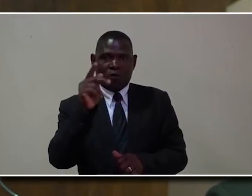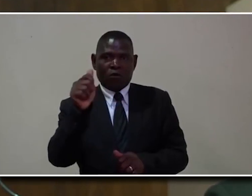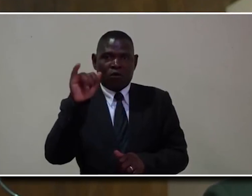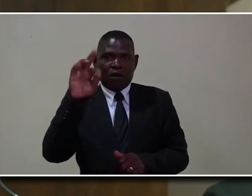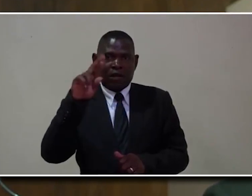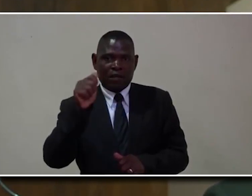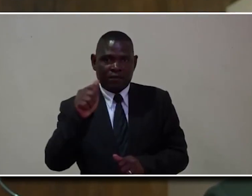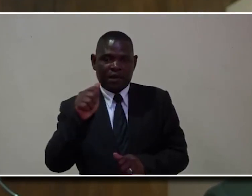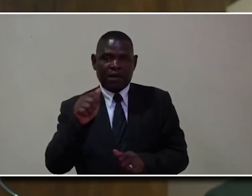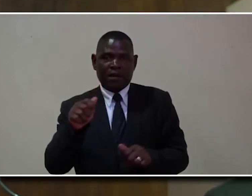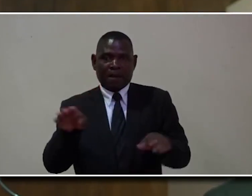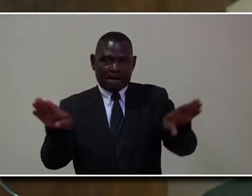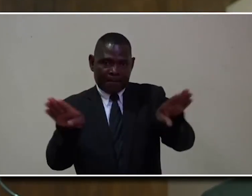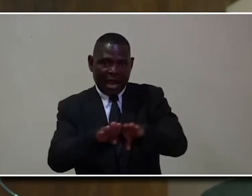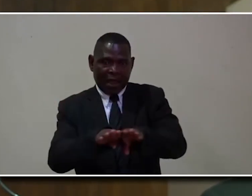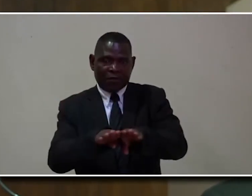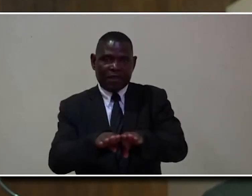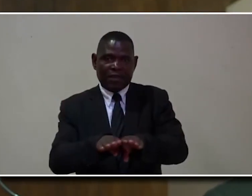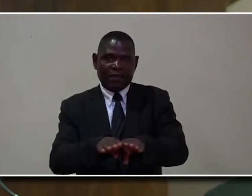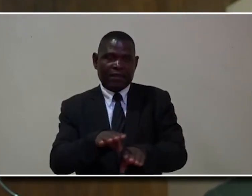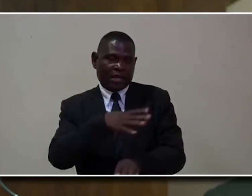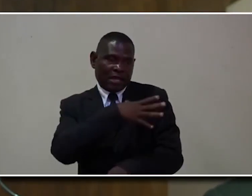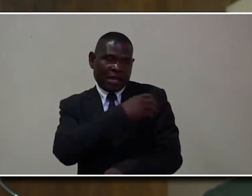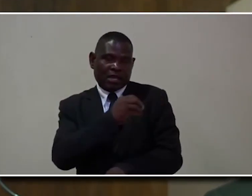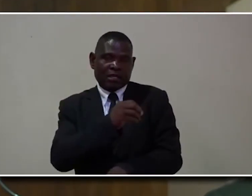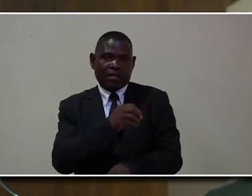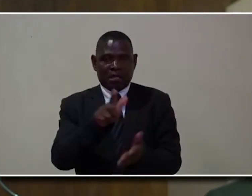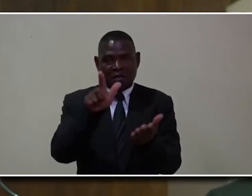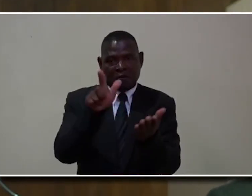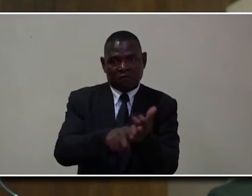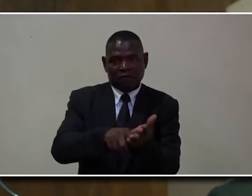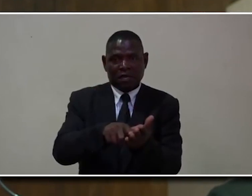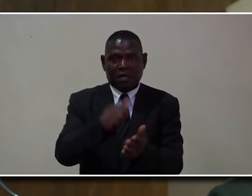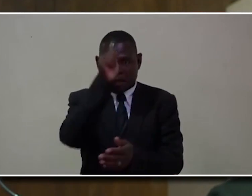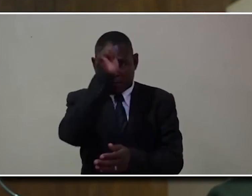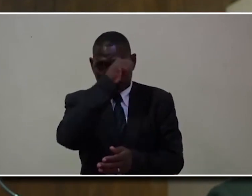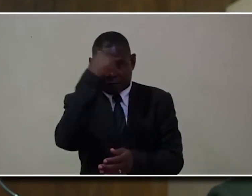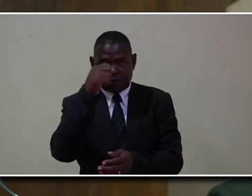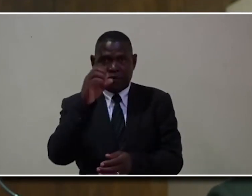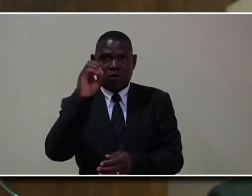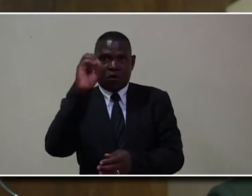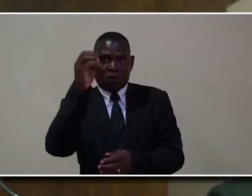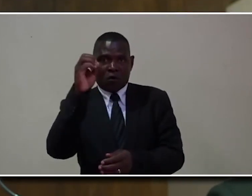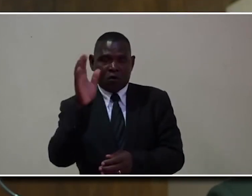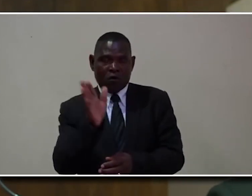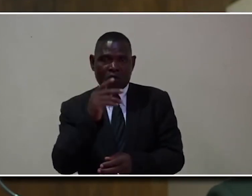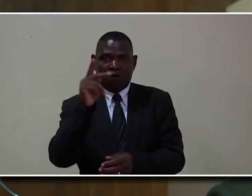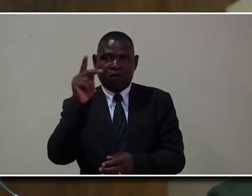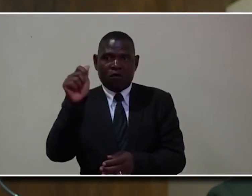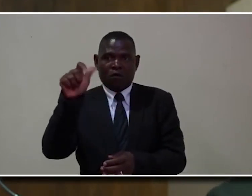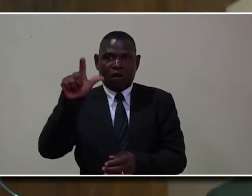Kaira kuchokera ku Malawi. And the host Apostle Oscar Kalumiana. Ndi mutumwi mwini malo ano